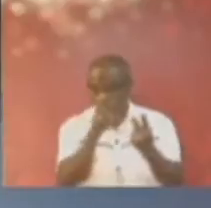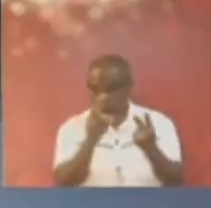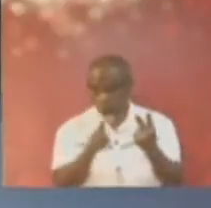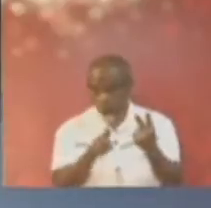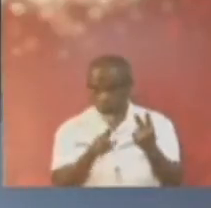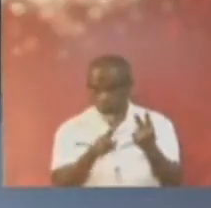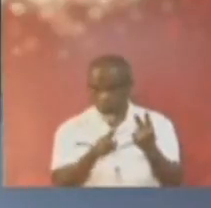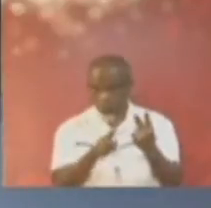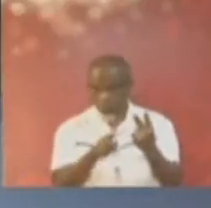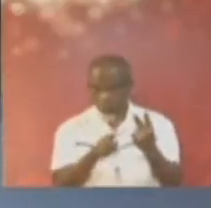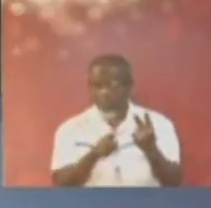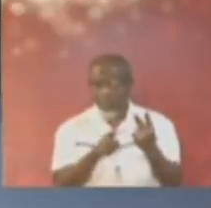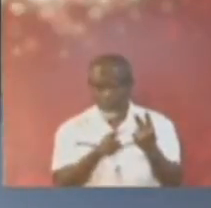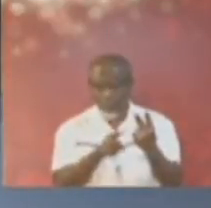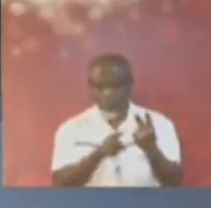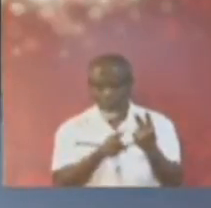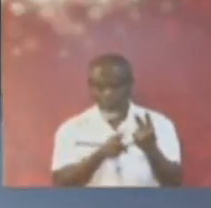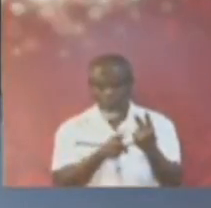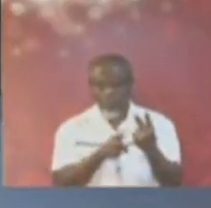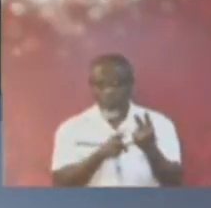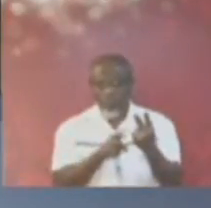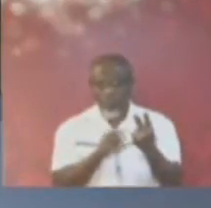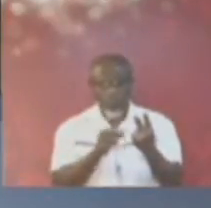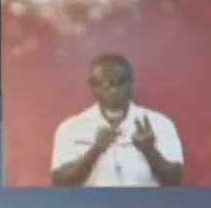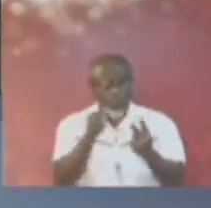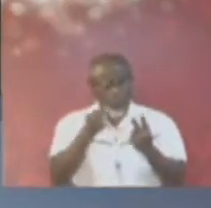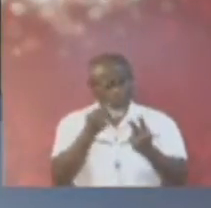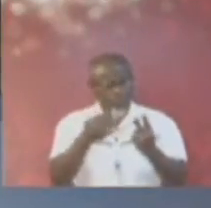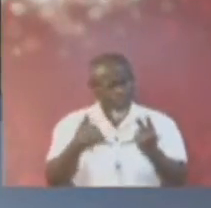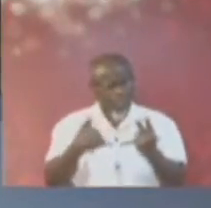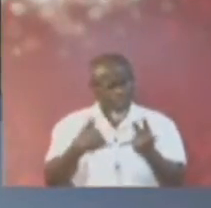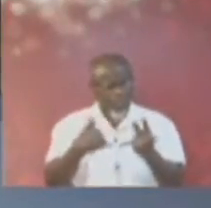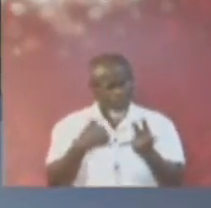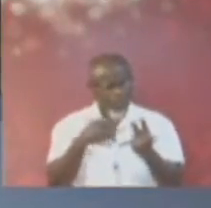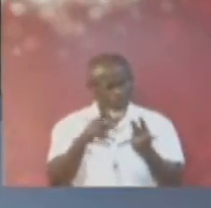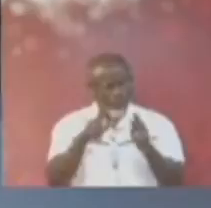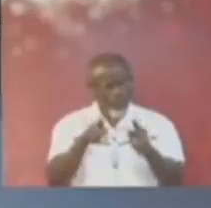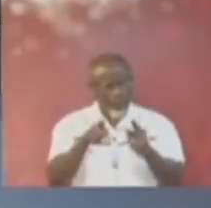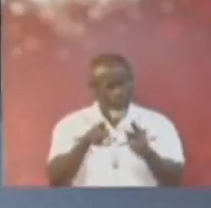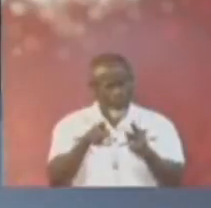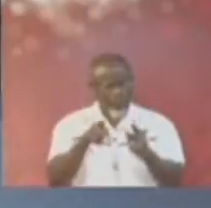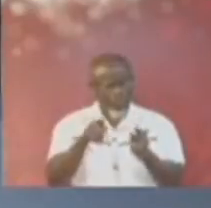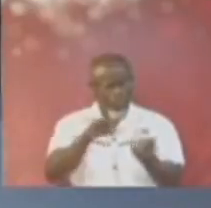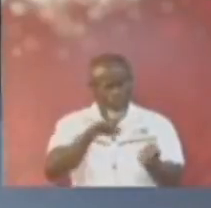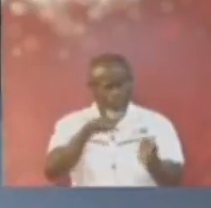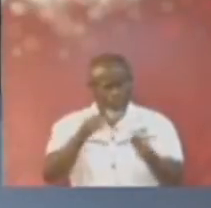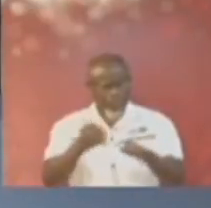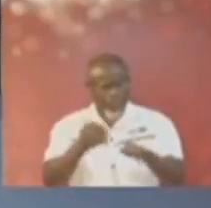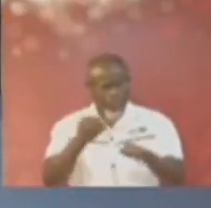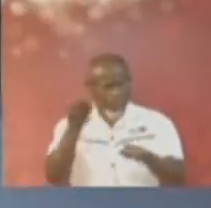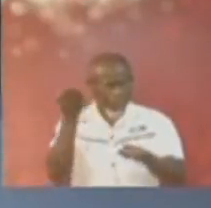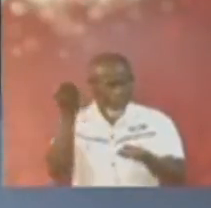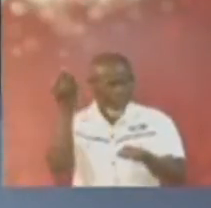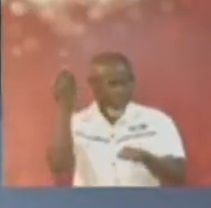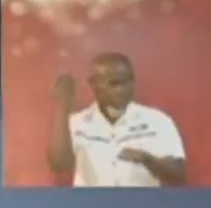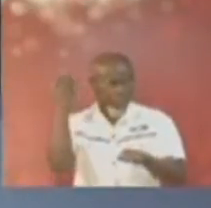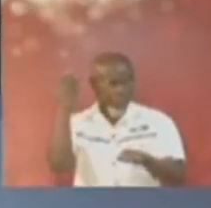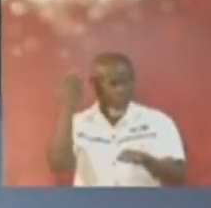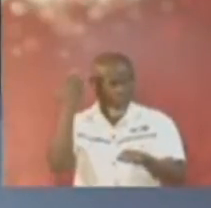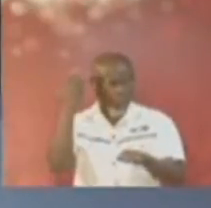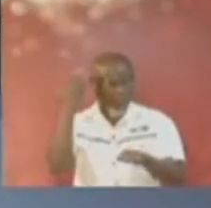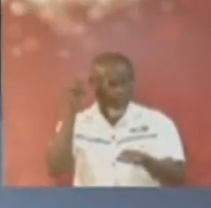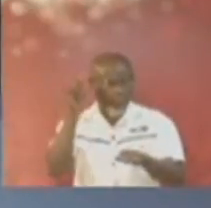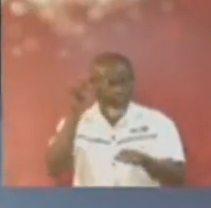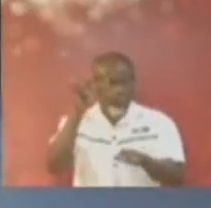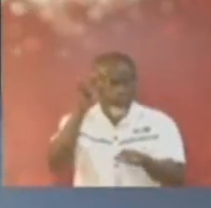been, please pardon my ignorance. Has there been any update on the passenger who recently passed away on the Caribbean Airlines repatriation flight? Has his body